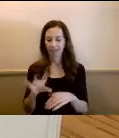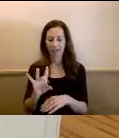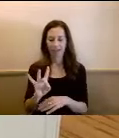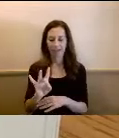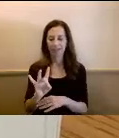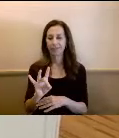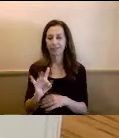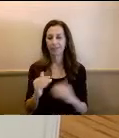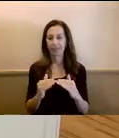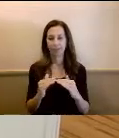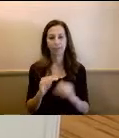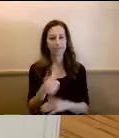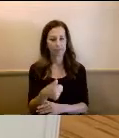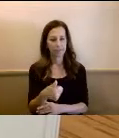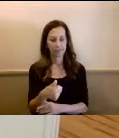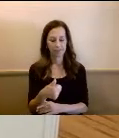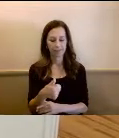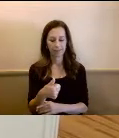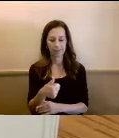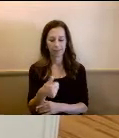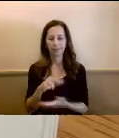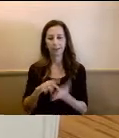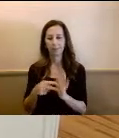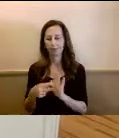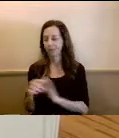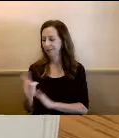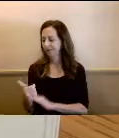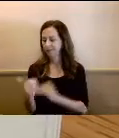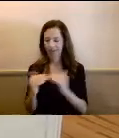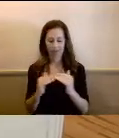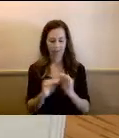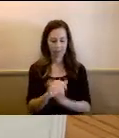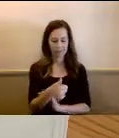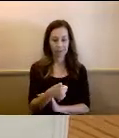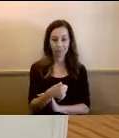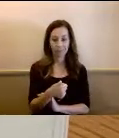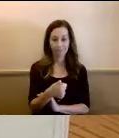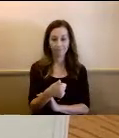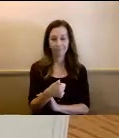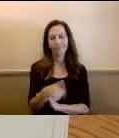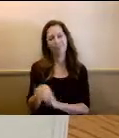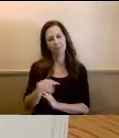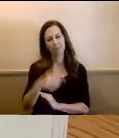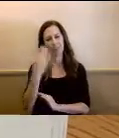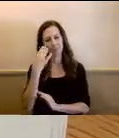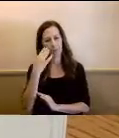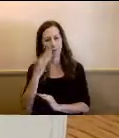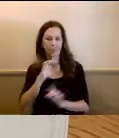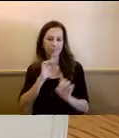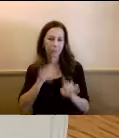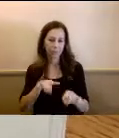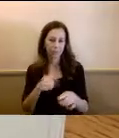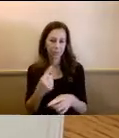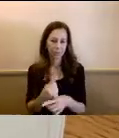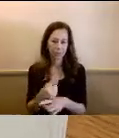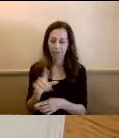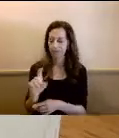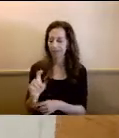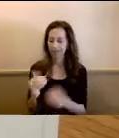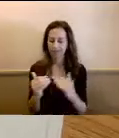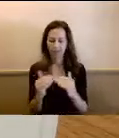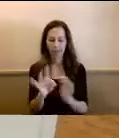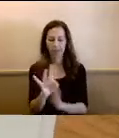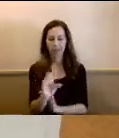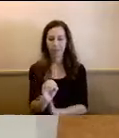8 is 10 equals 10. So now we know this is correct. X equals